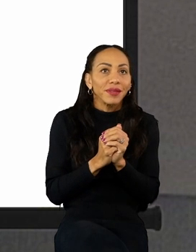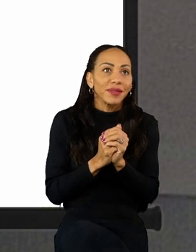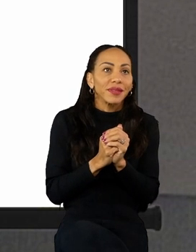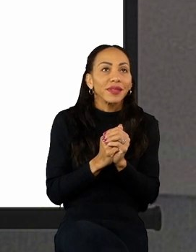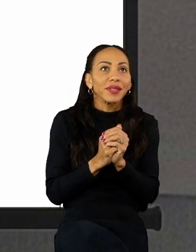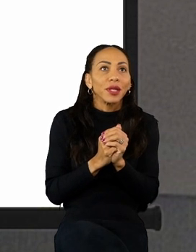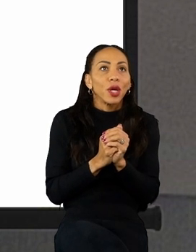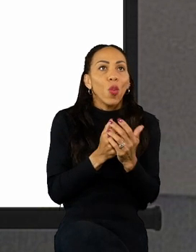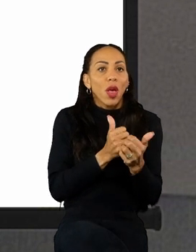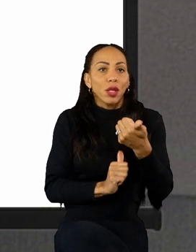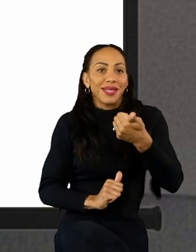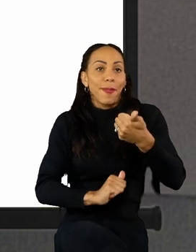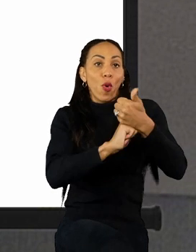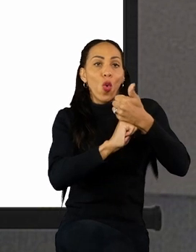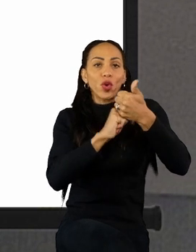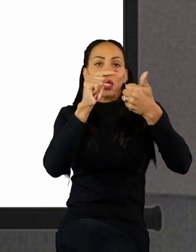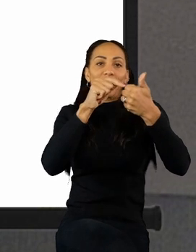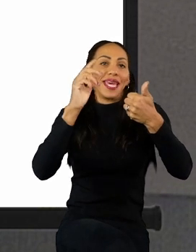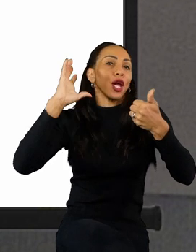the audio is perhaps the primary source